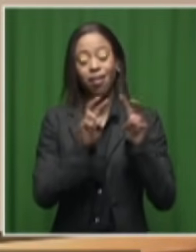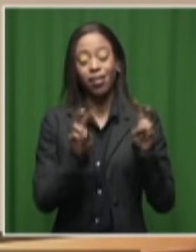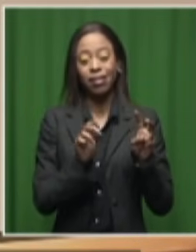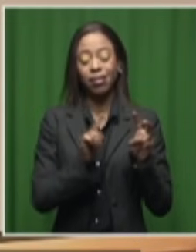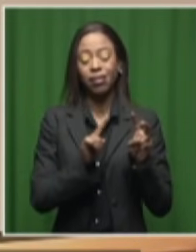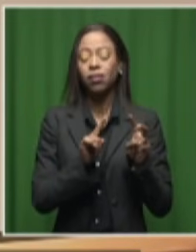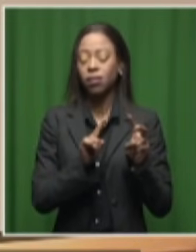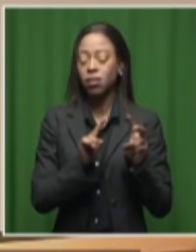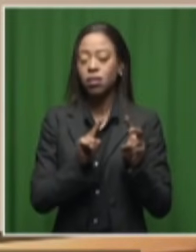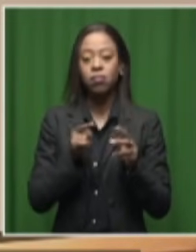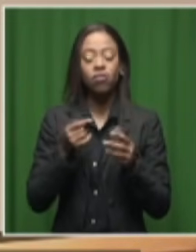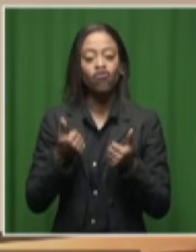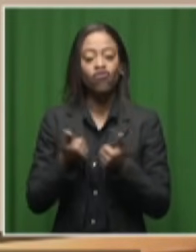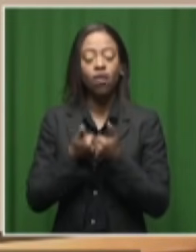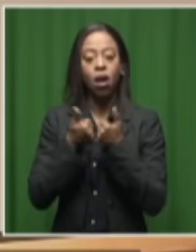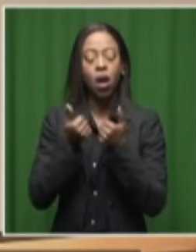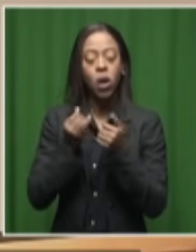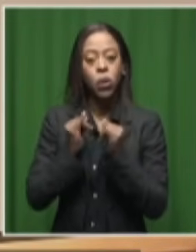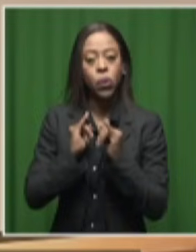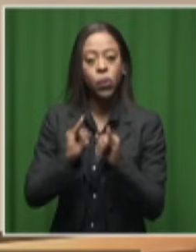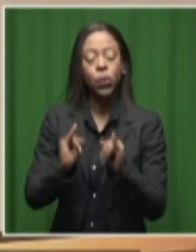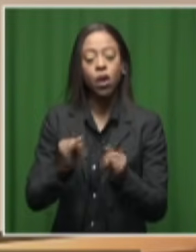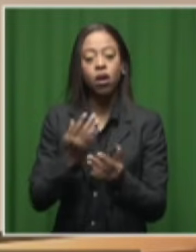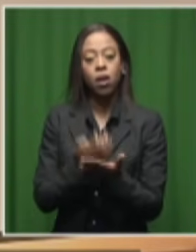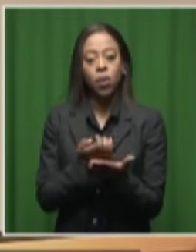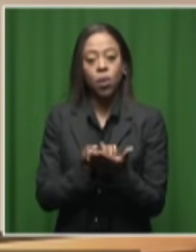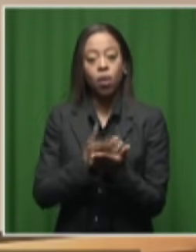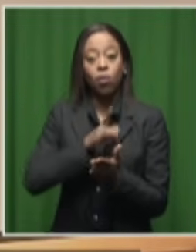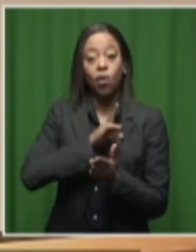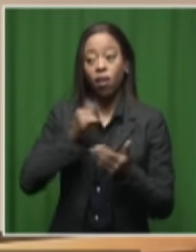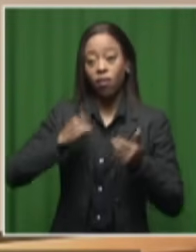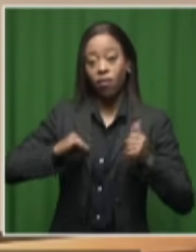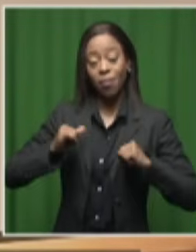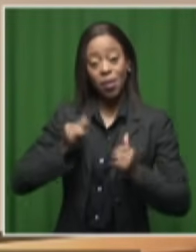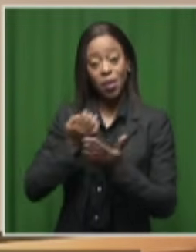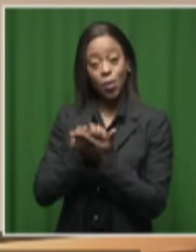major constraint in this economy. If you look at the performance of this